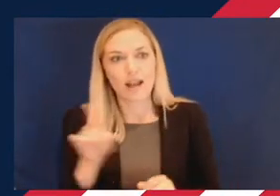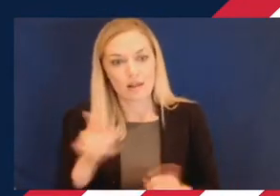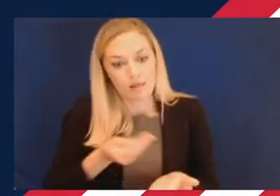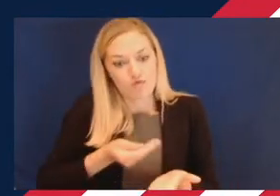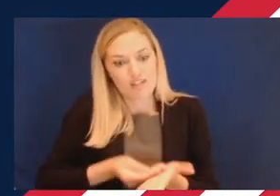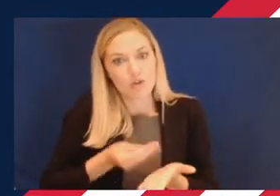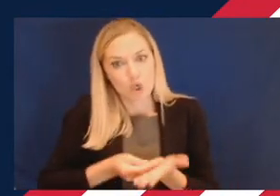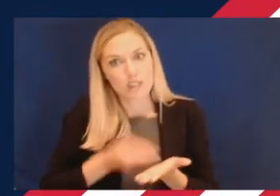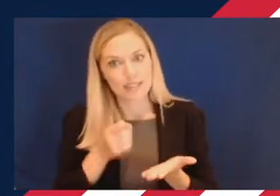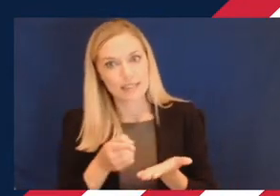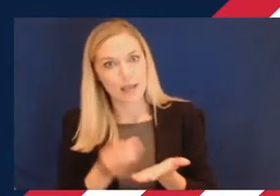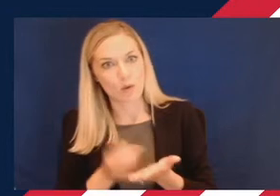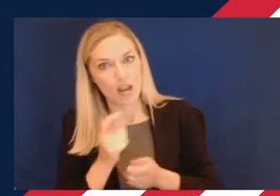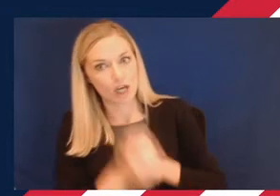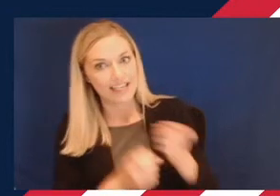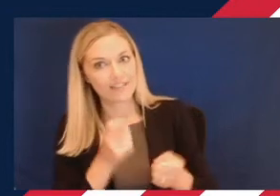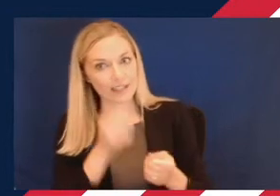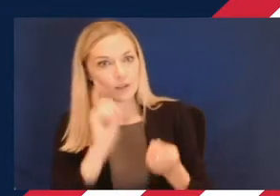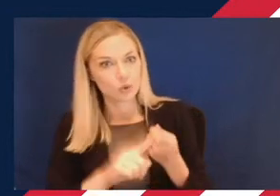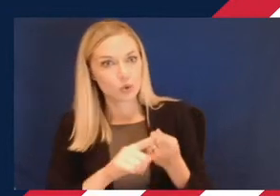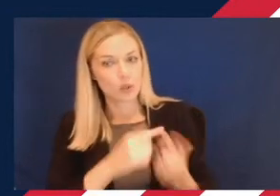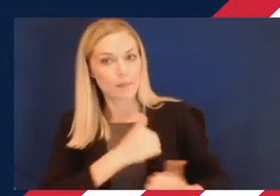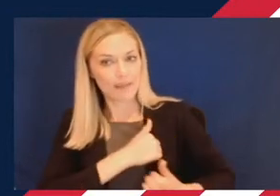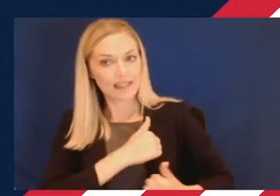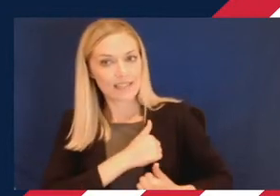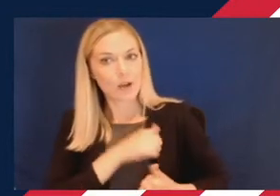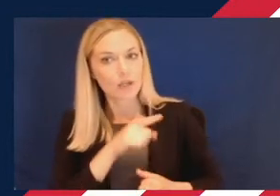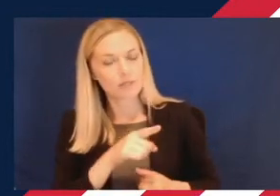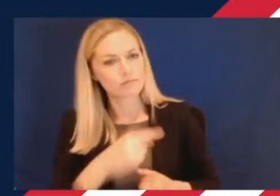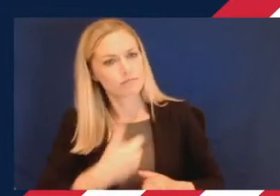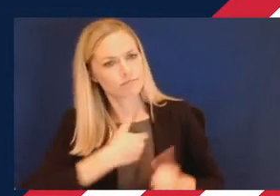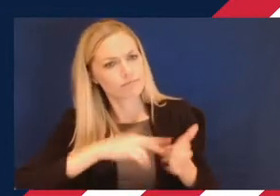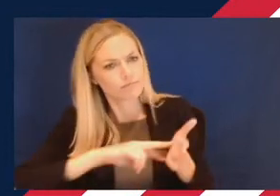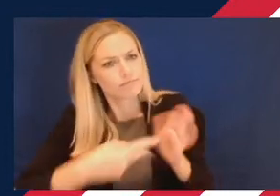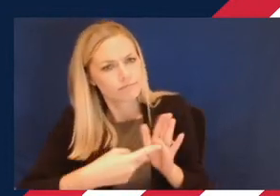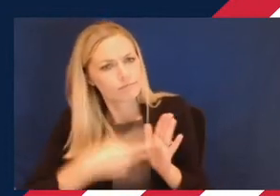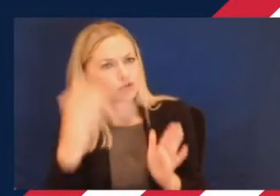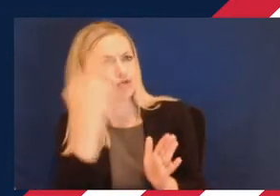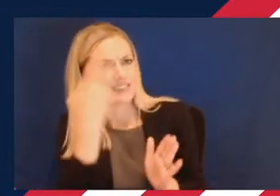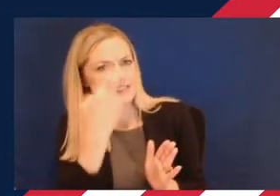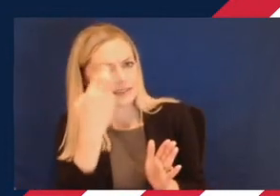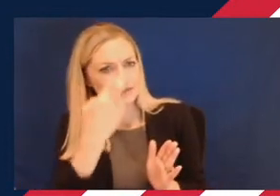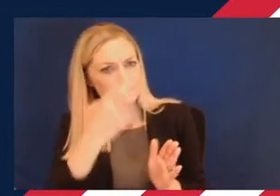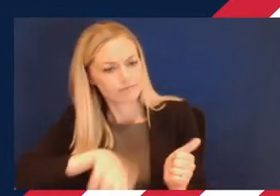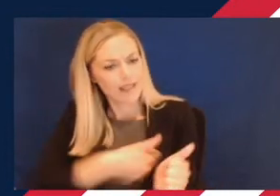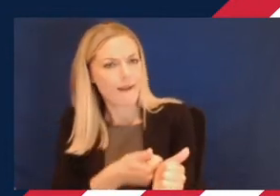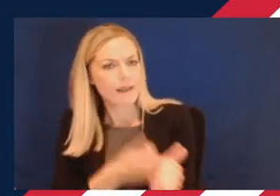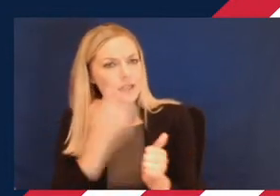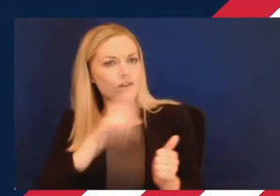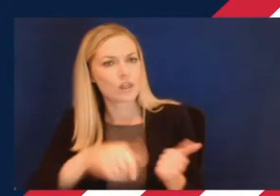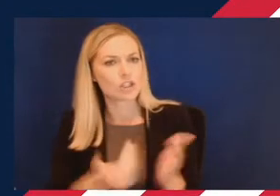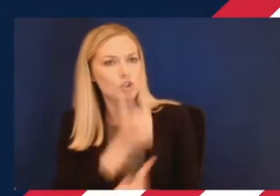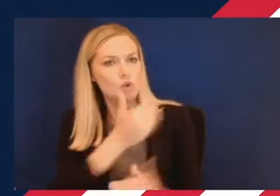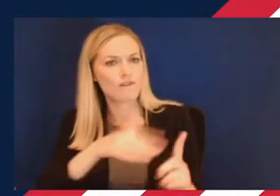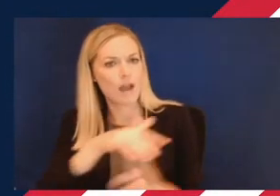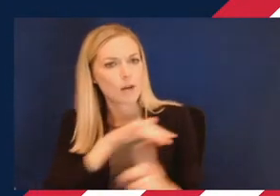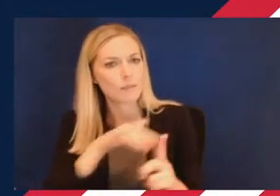military are also fit for purpose for this new environment that we're living in, because they also have a role to play in some of